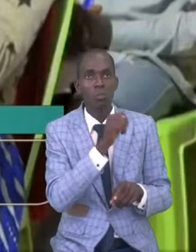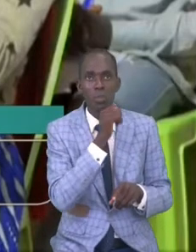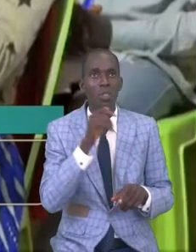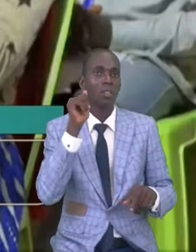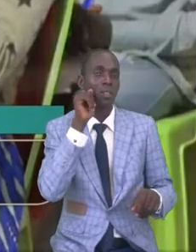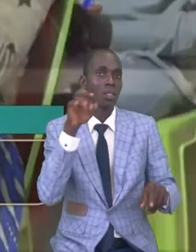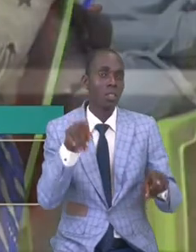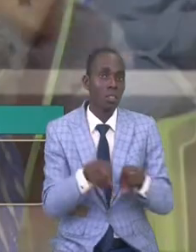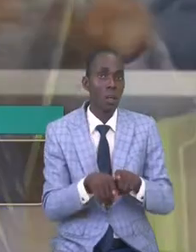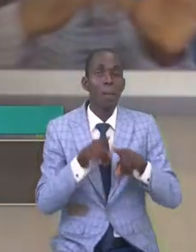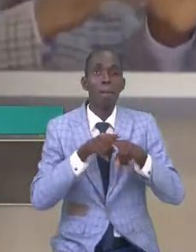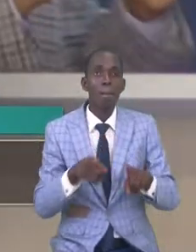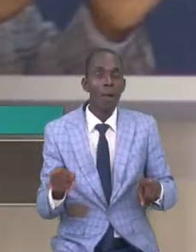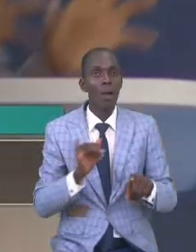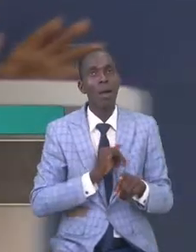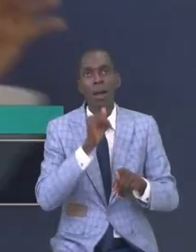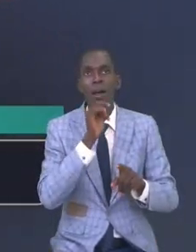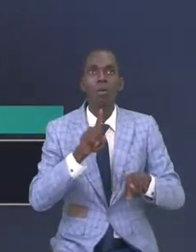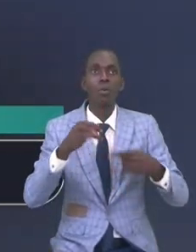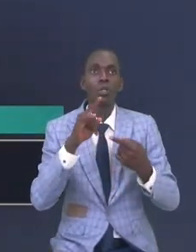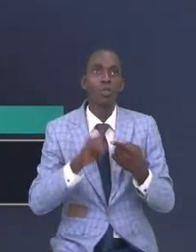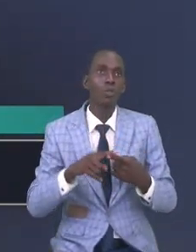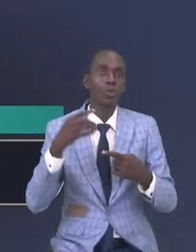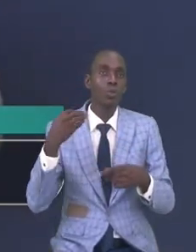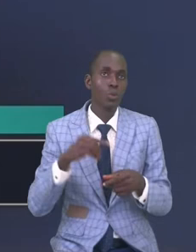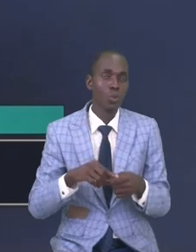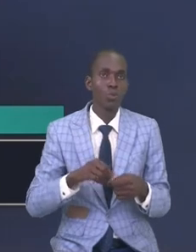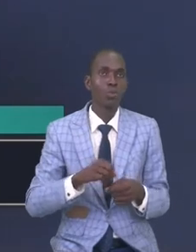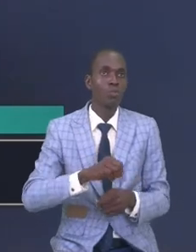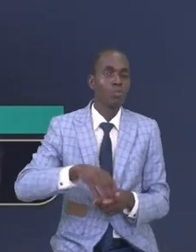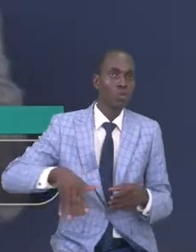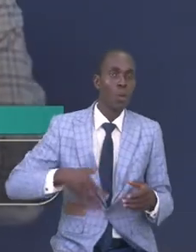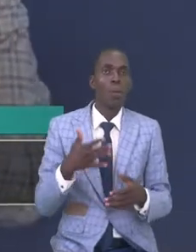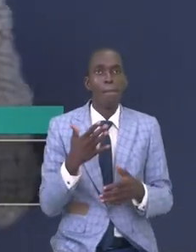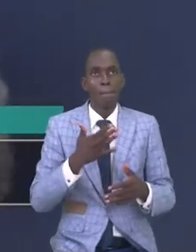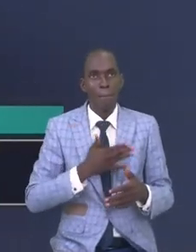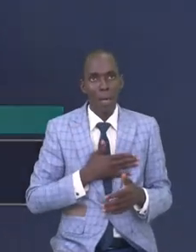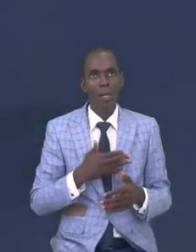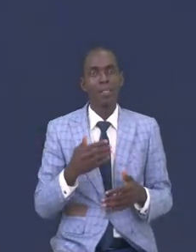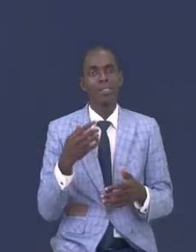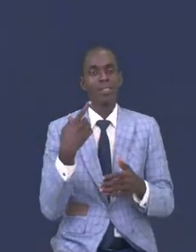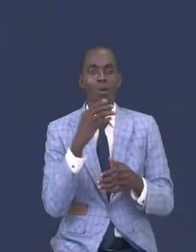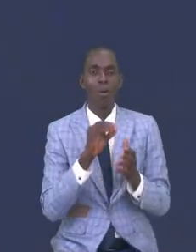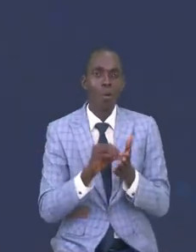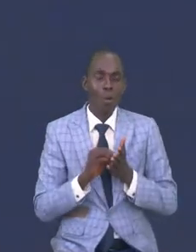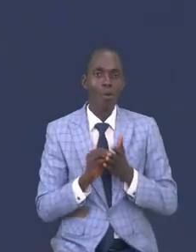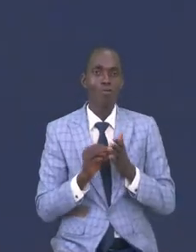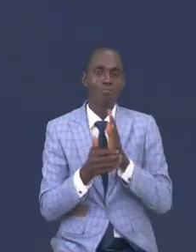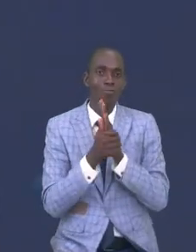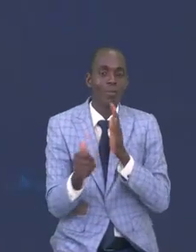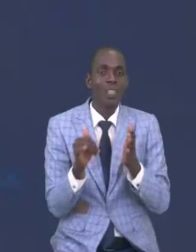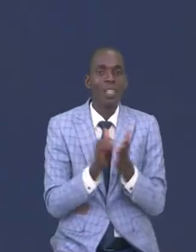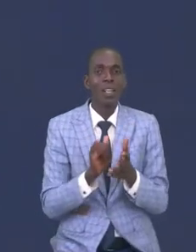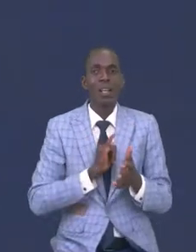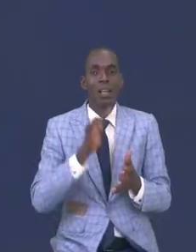but I'm going to sow, develop my potential. It will become